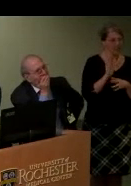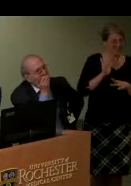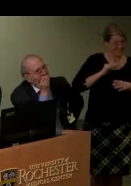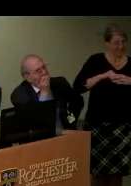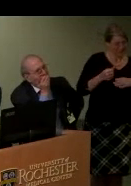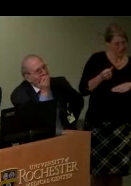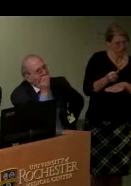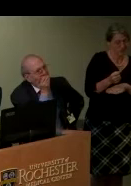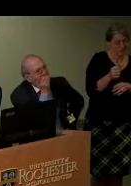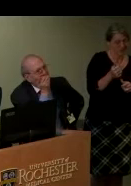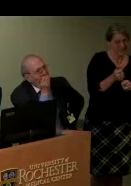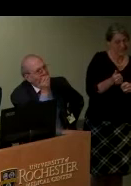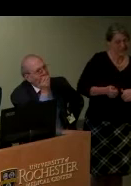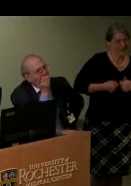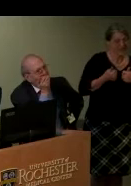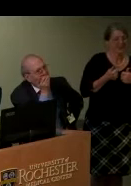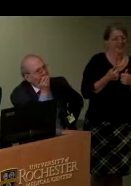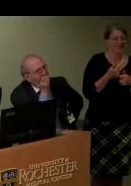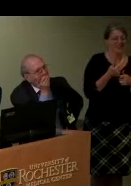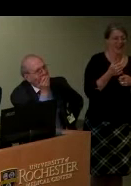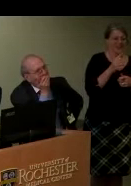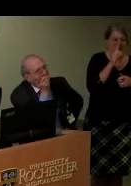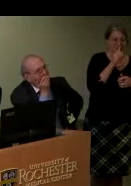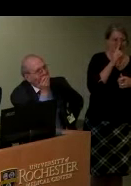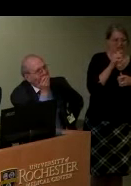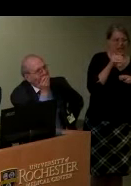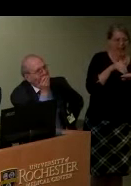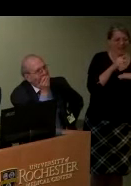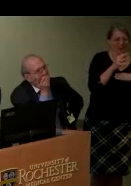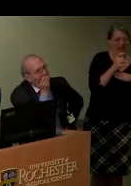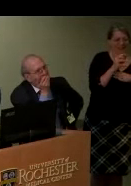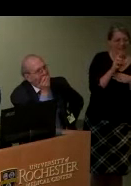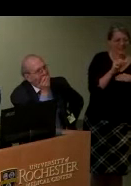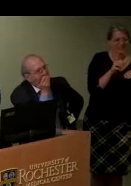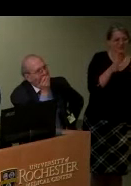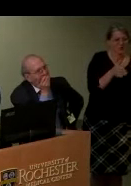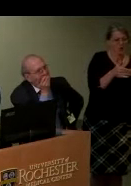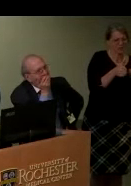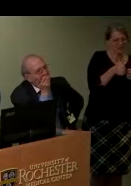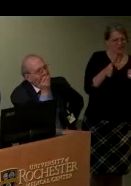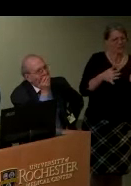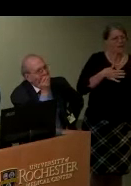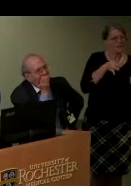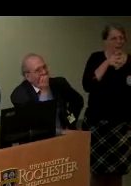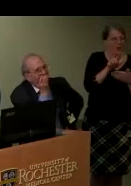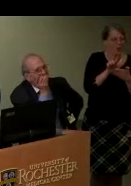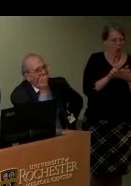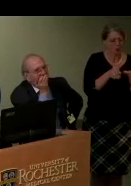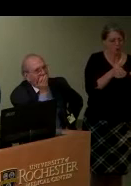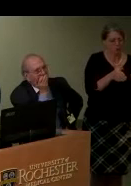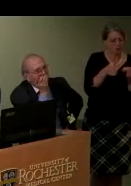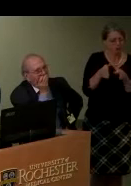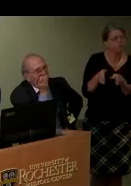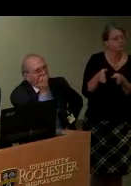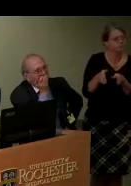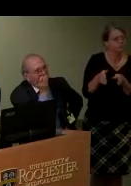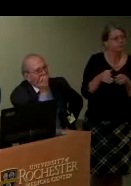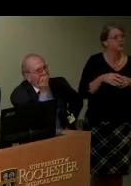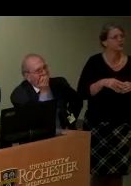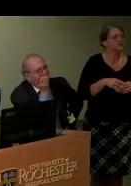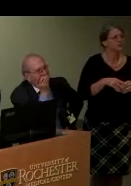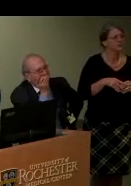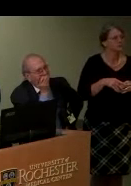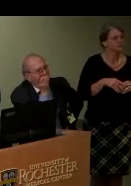the Highlands in Pittsford, and his room was right next to my mother-in-law's room. And I had